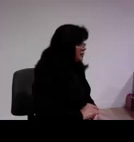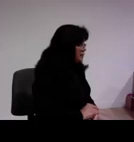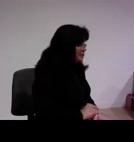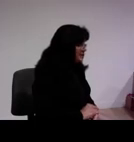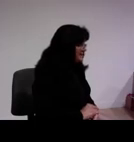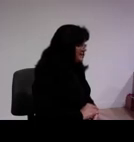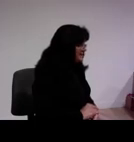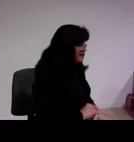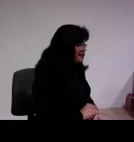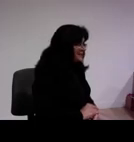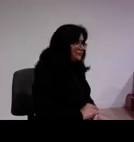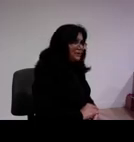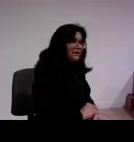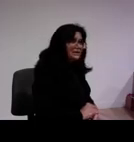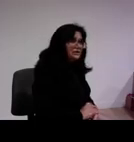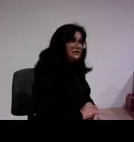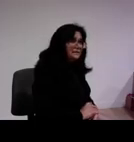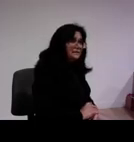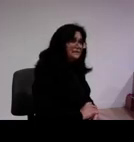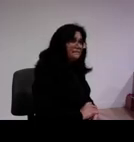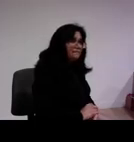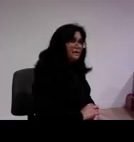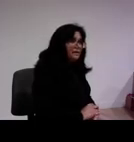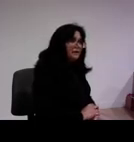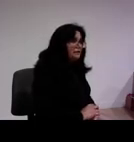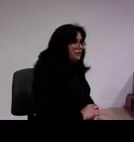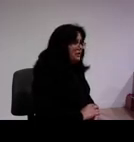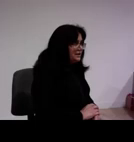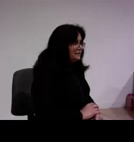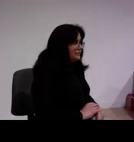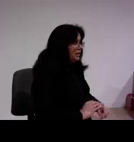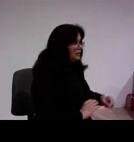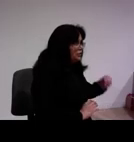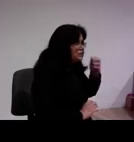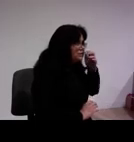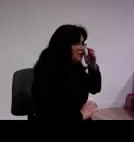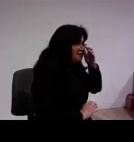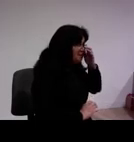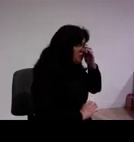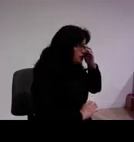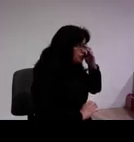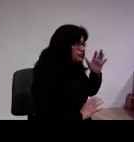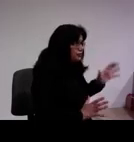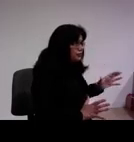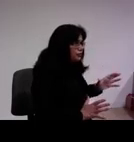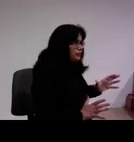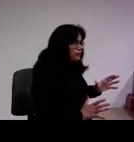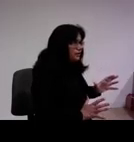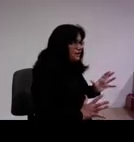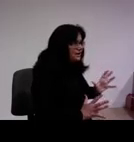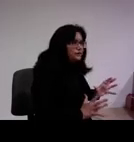for both my master's and my PhD. And through him, I was exposed